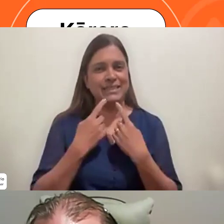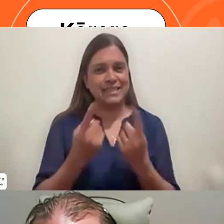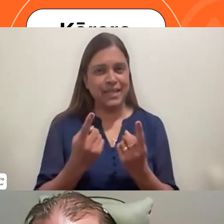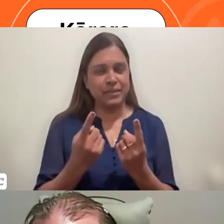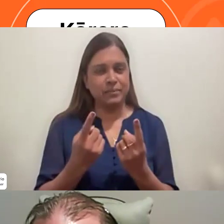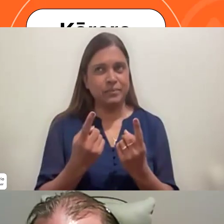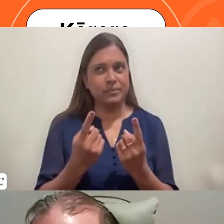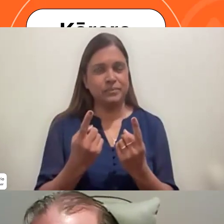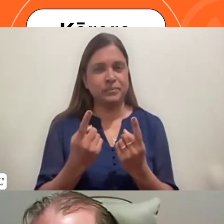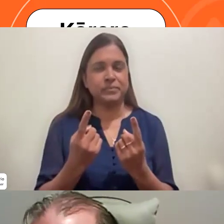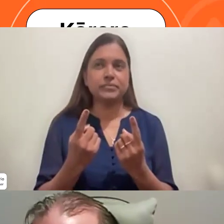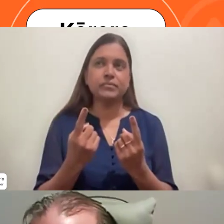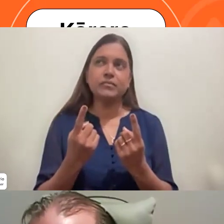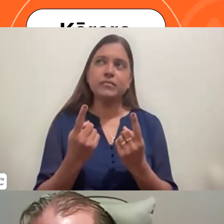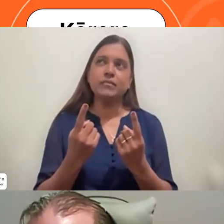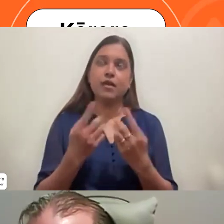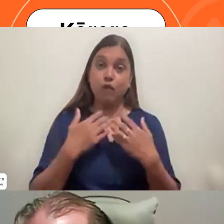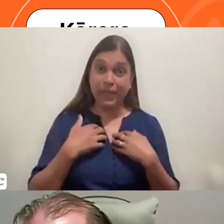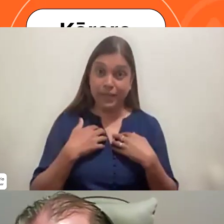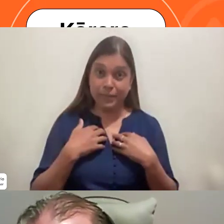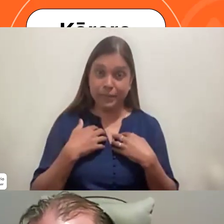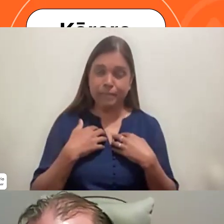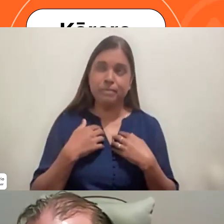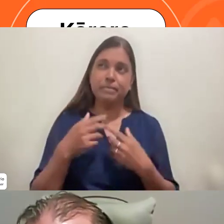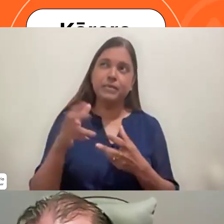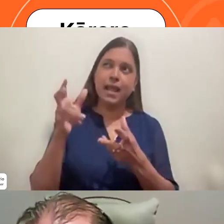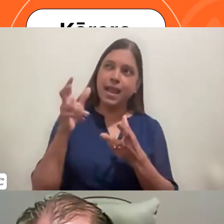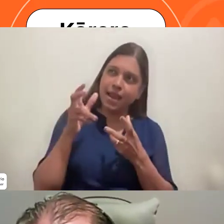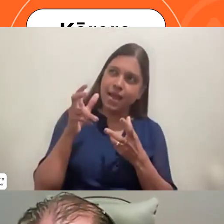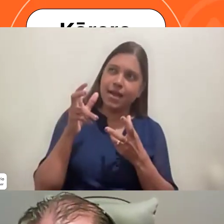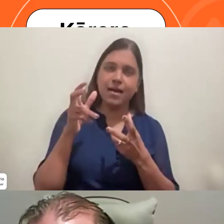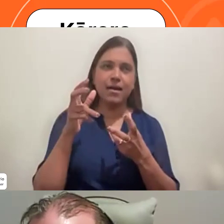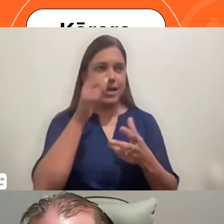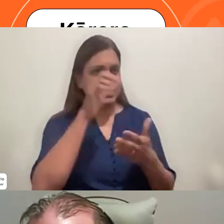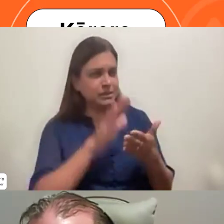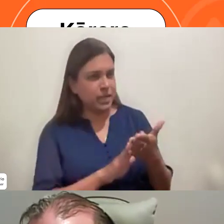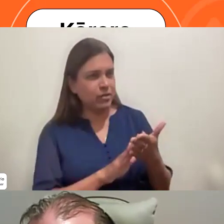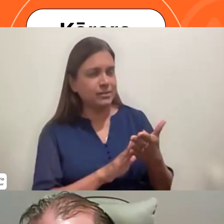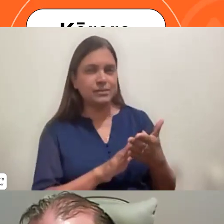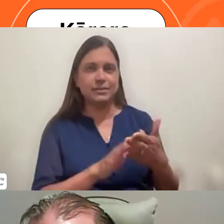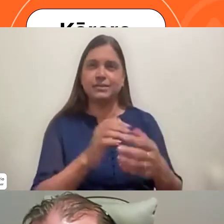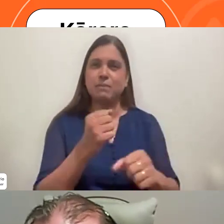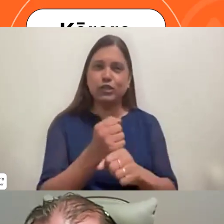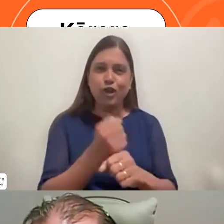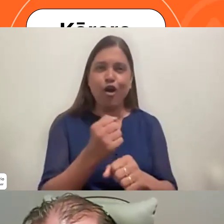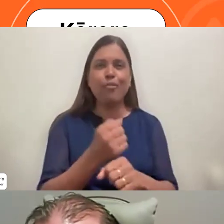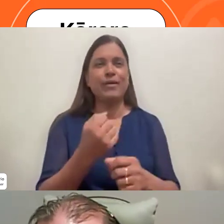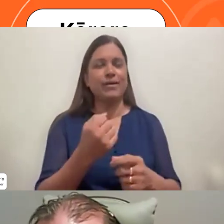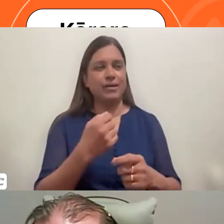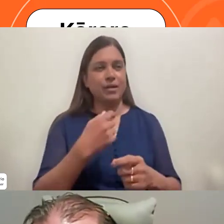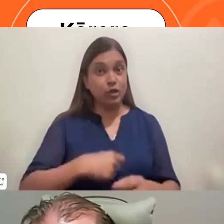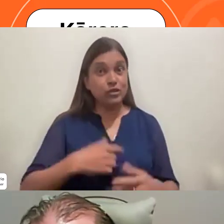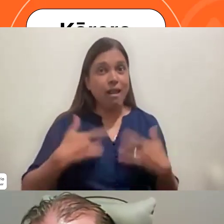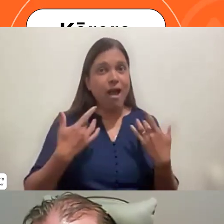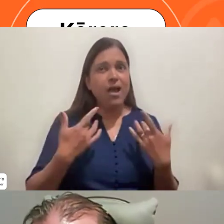hear and what I experience in both my personal life and in my day job is that there are some real kind